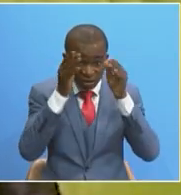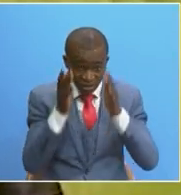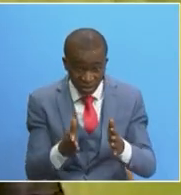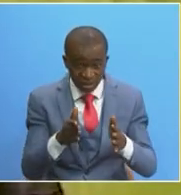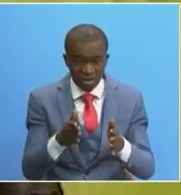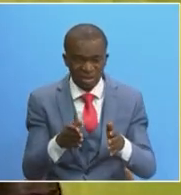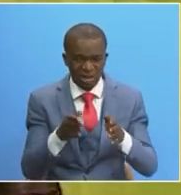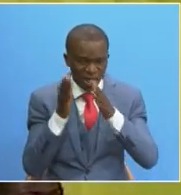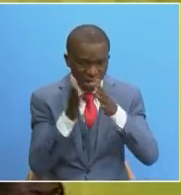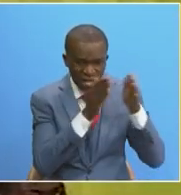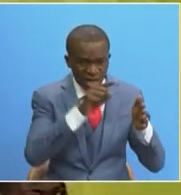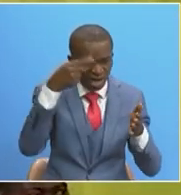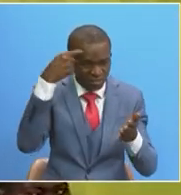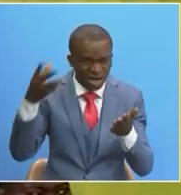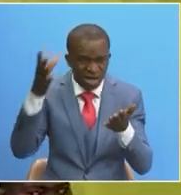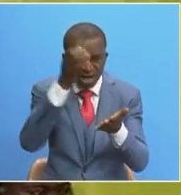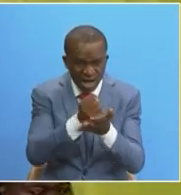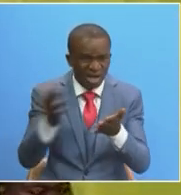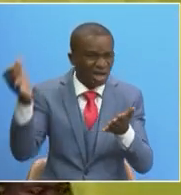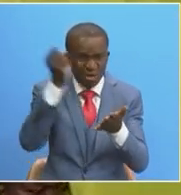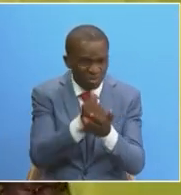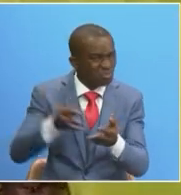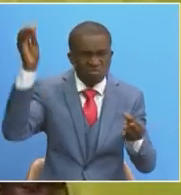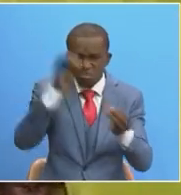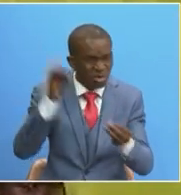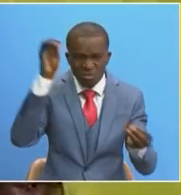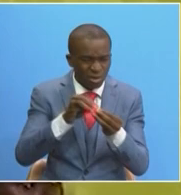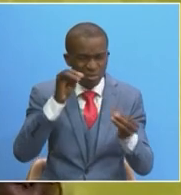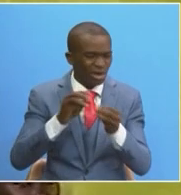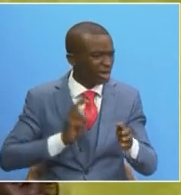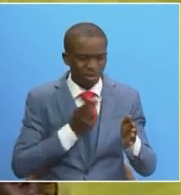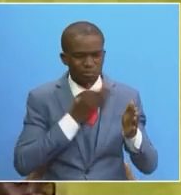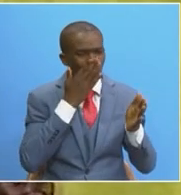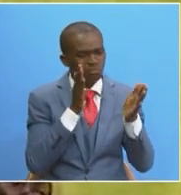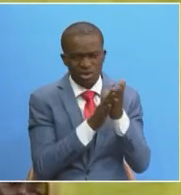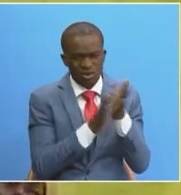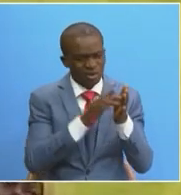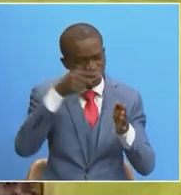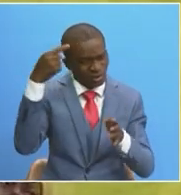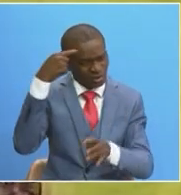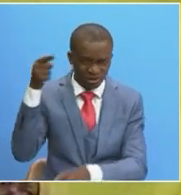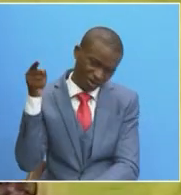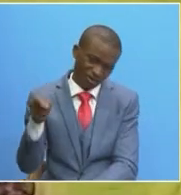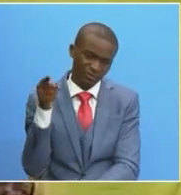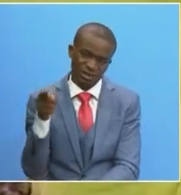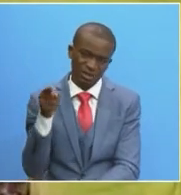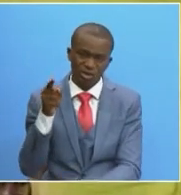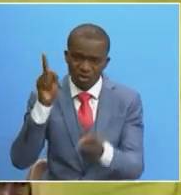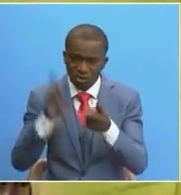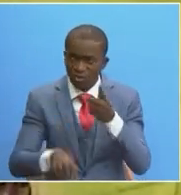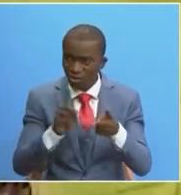population by recruiting more teachers has been a commendable step towards improving